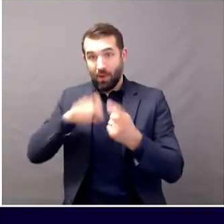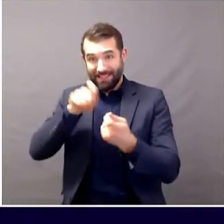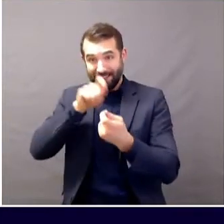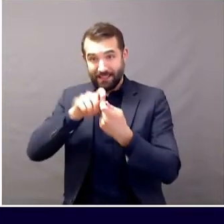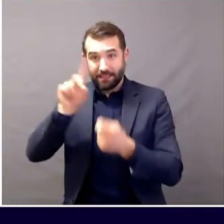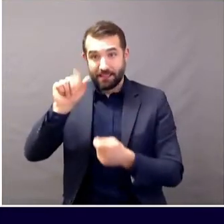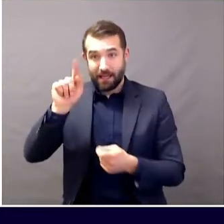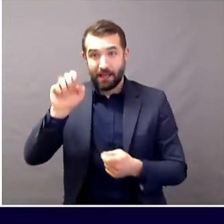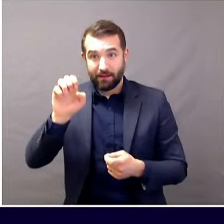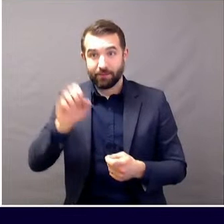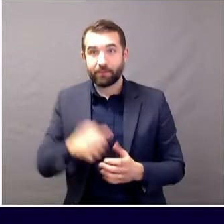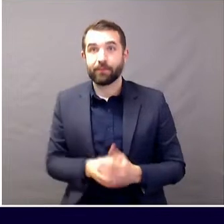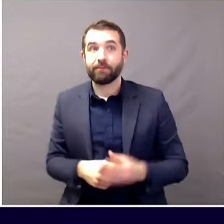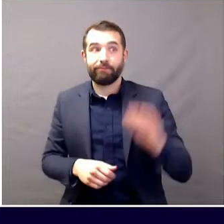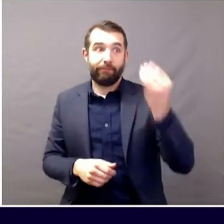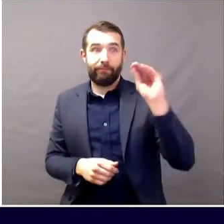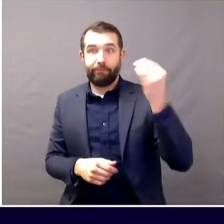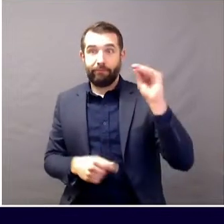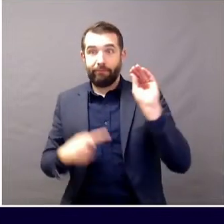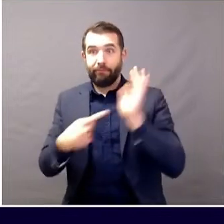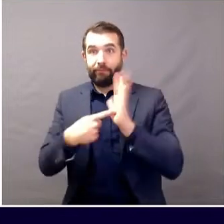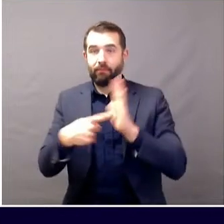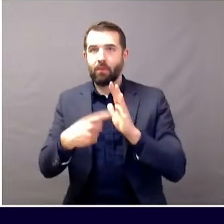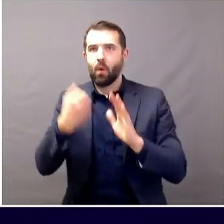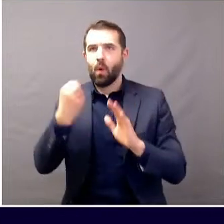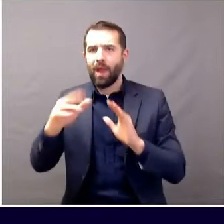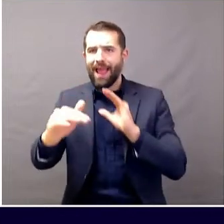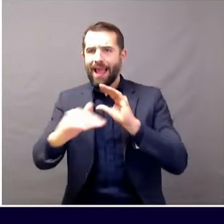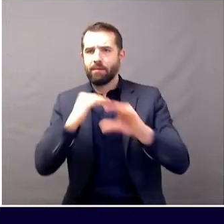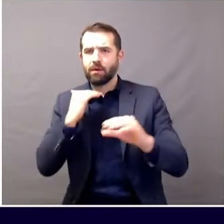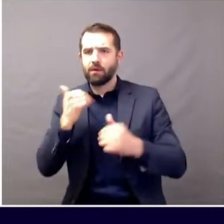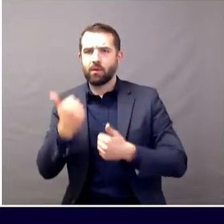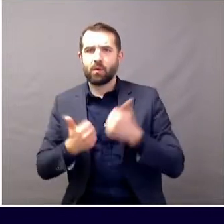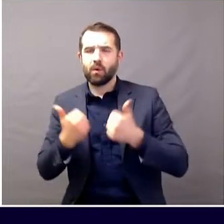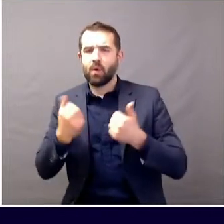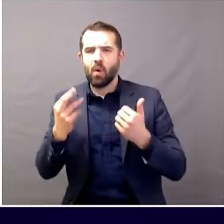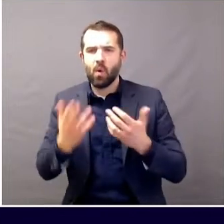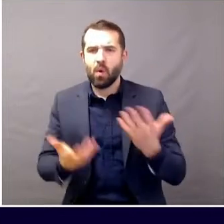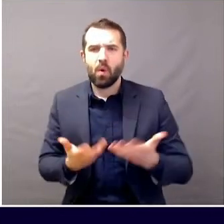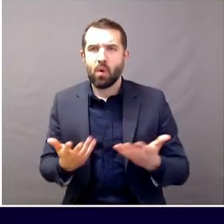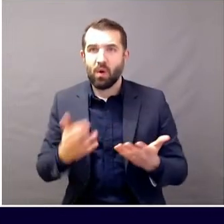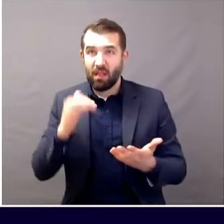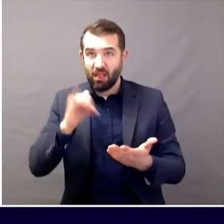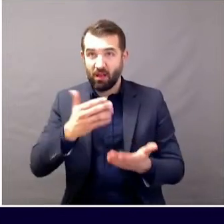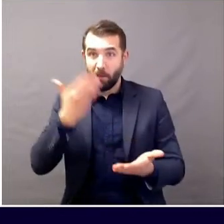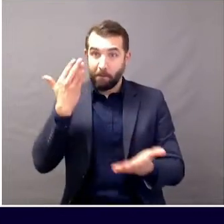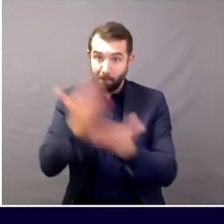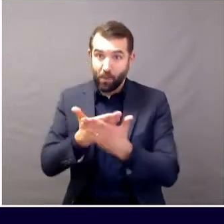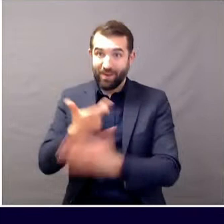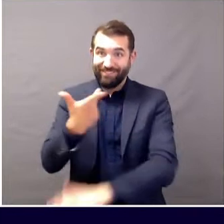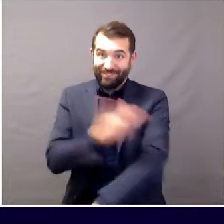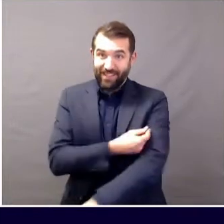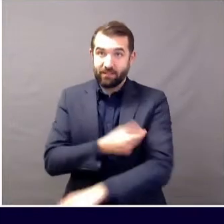also will it count as proof of vaccination or just be like a reminder card? Well, so there have been discussions at the